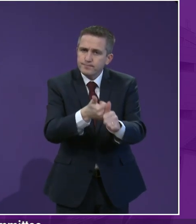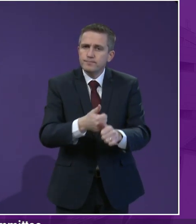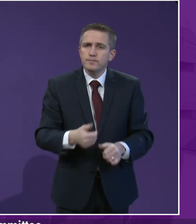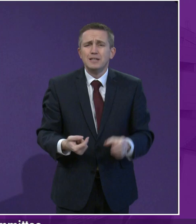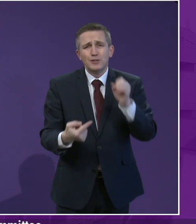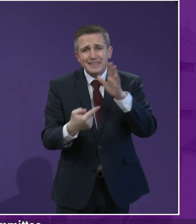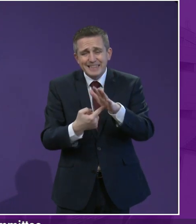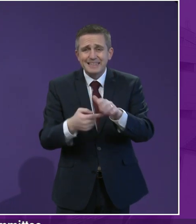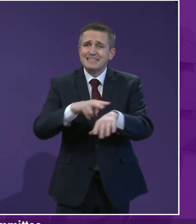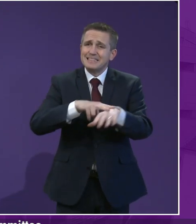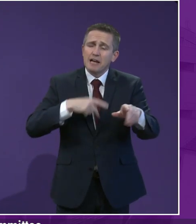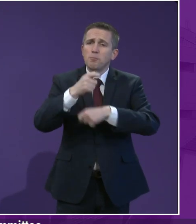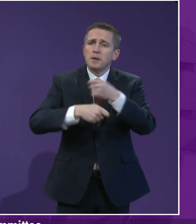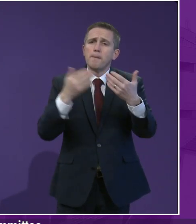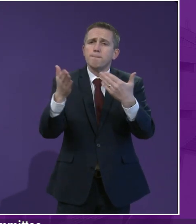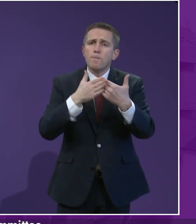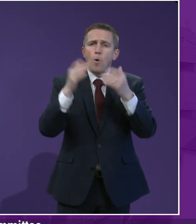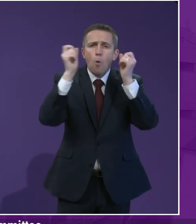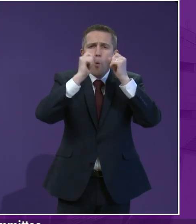ability to empathise